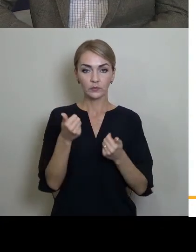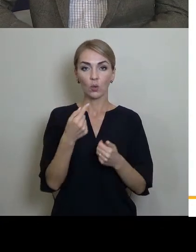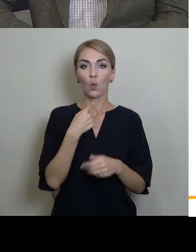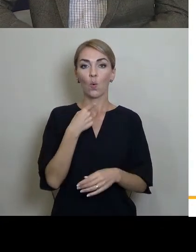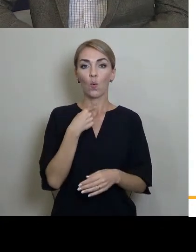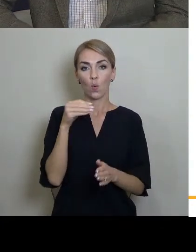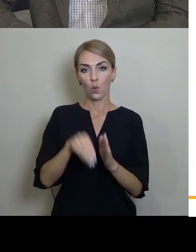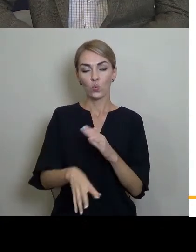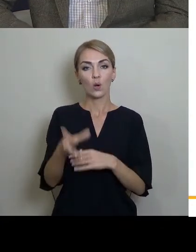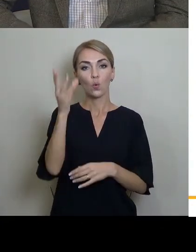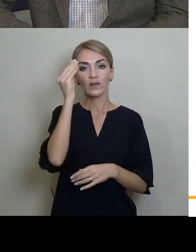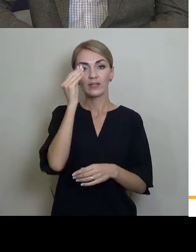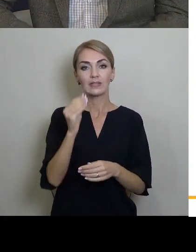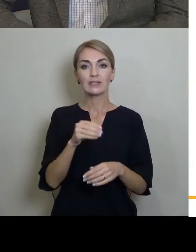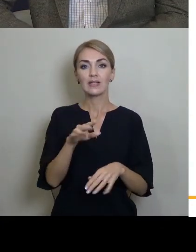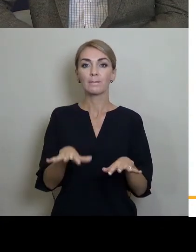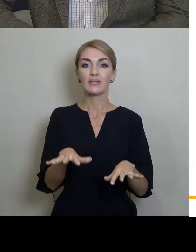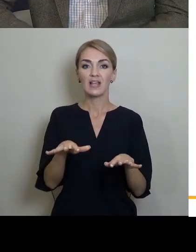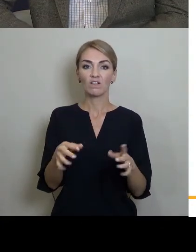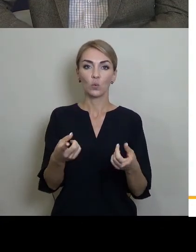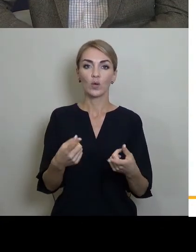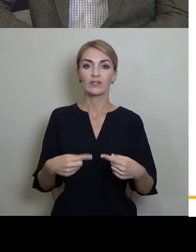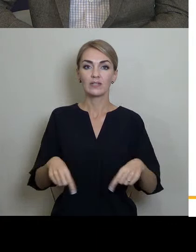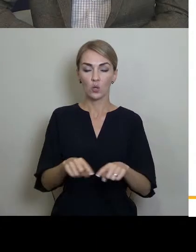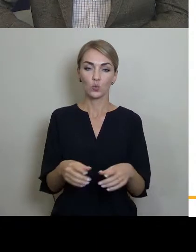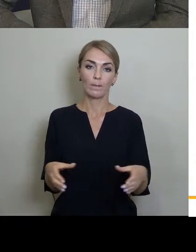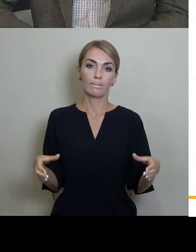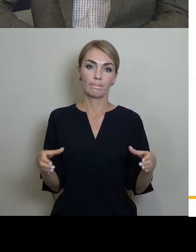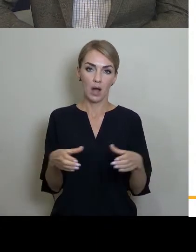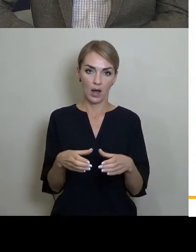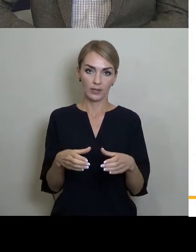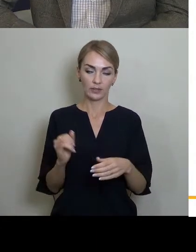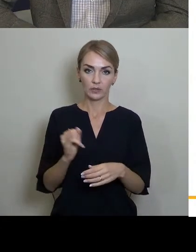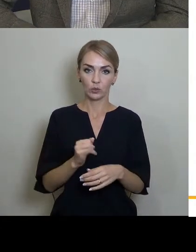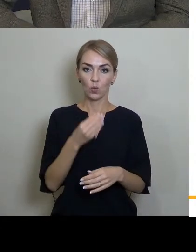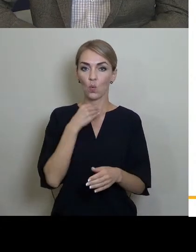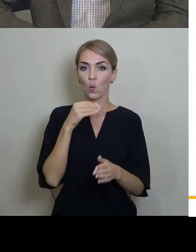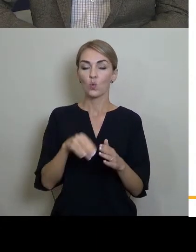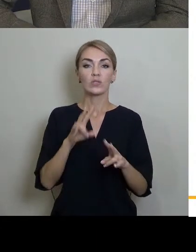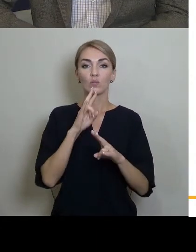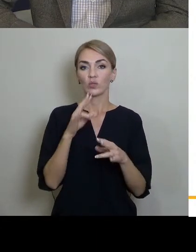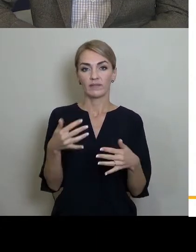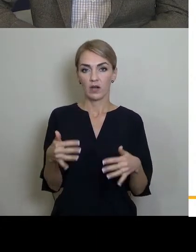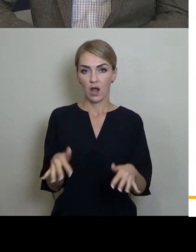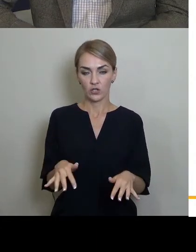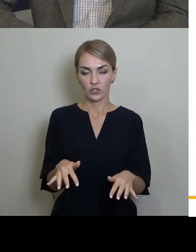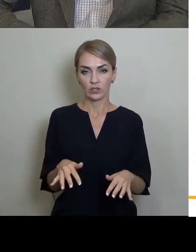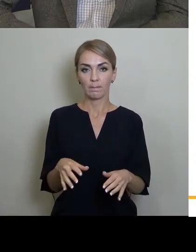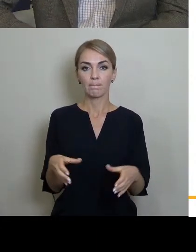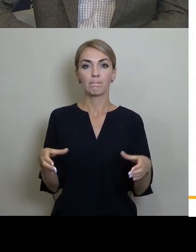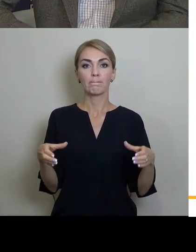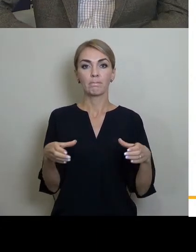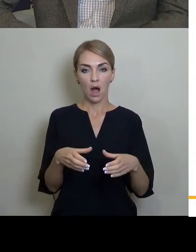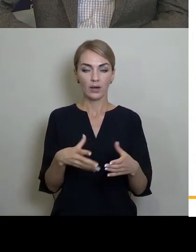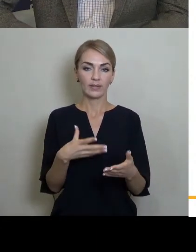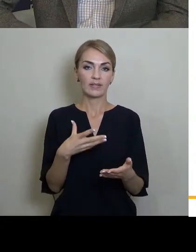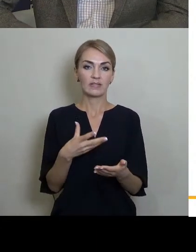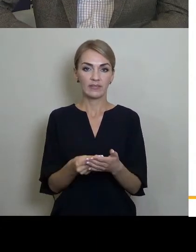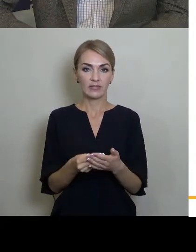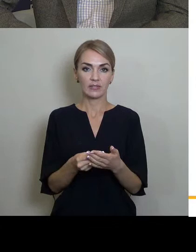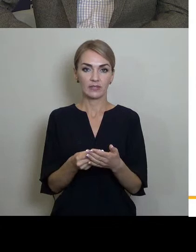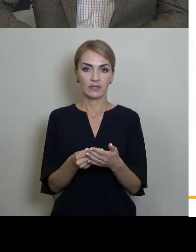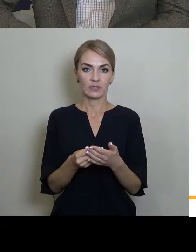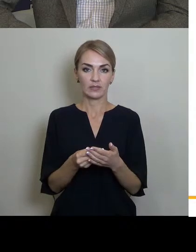candidate is missing, so the vote is going to be